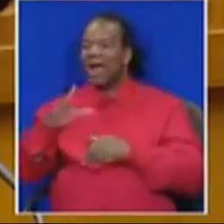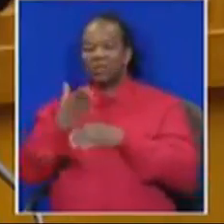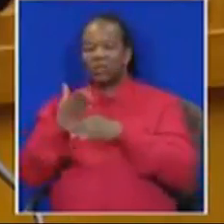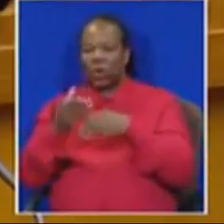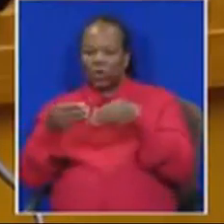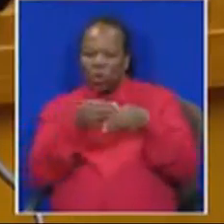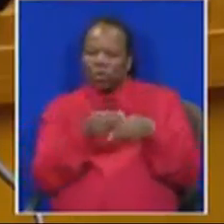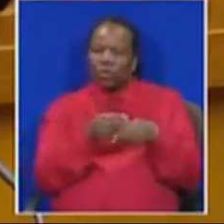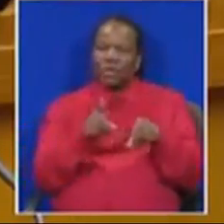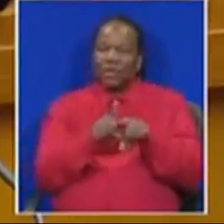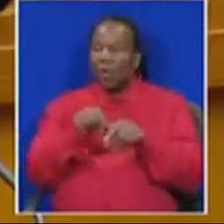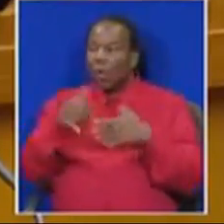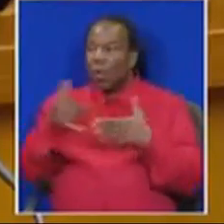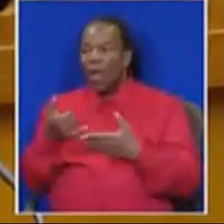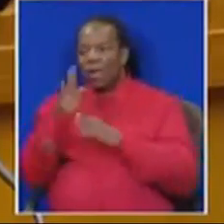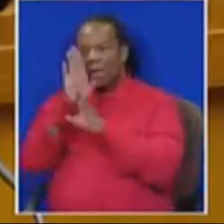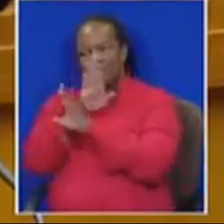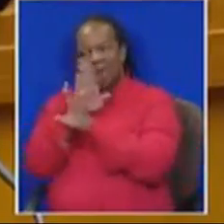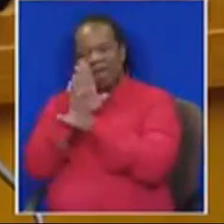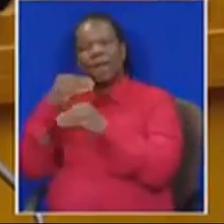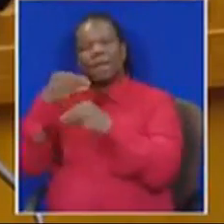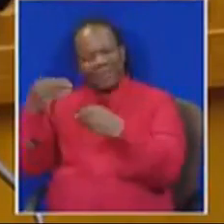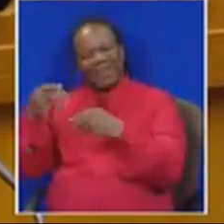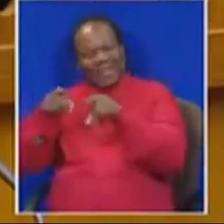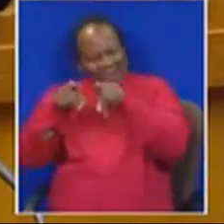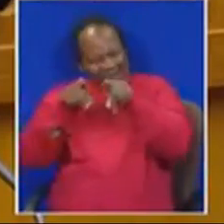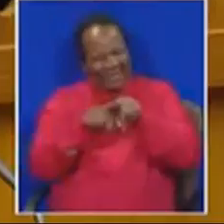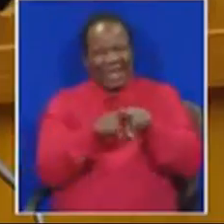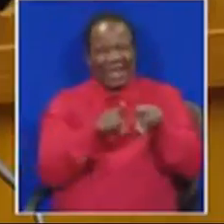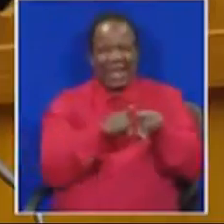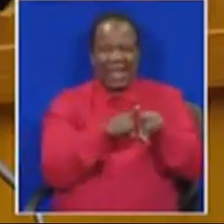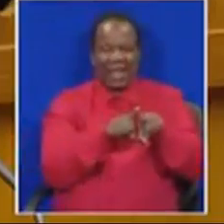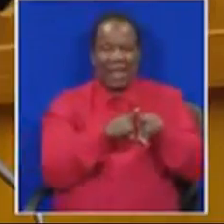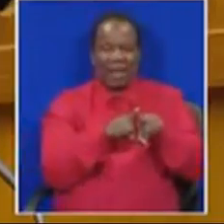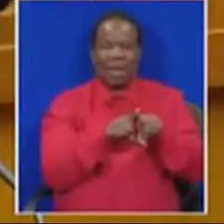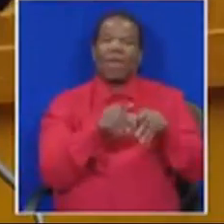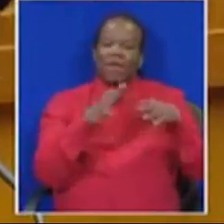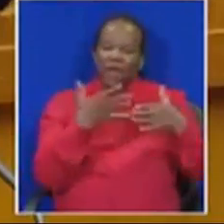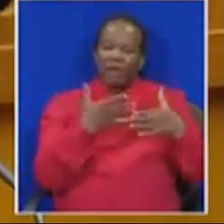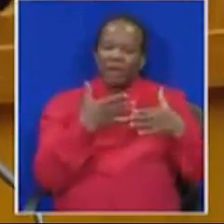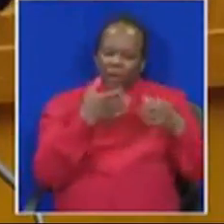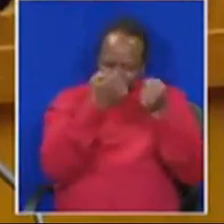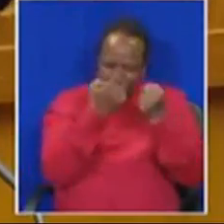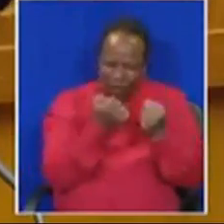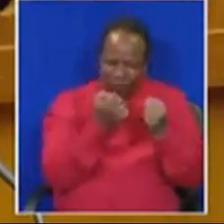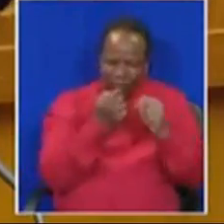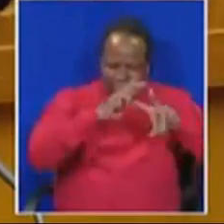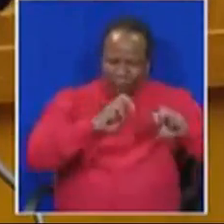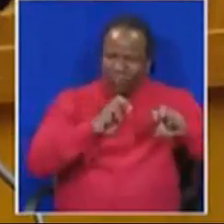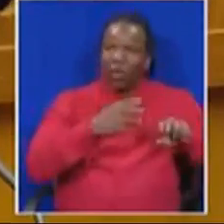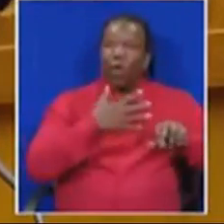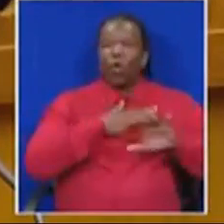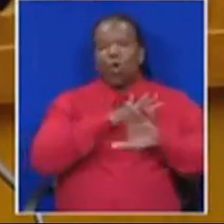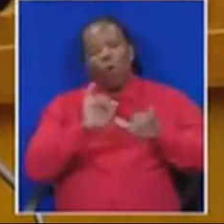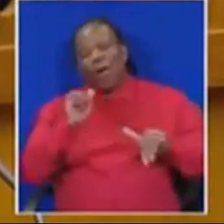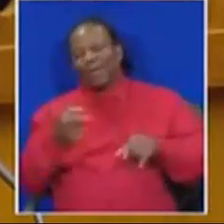in the private sector, with the same purpose and intensity that we want to fight it in